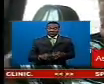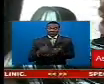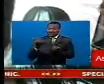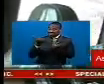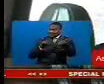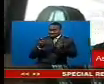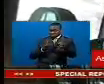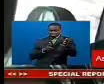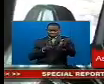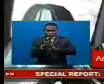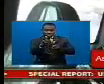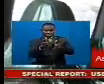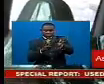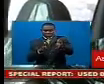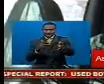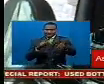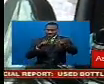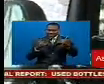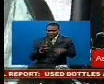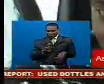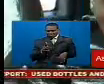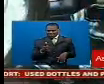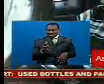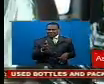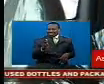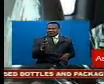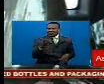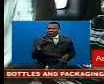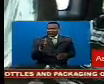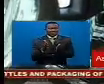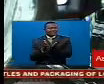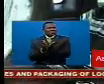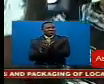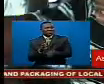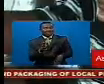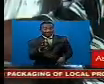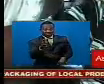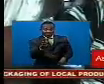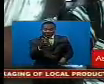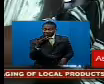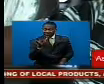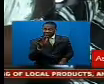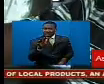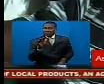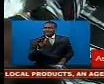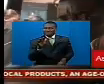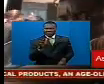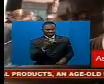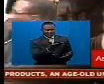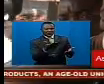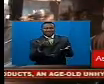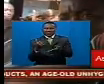2-2. But right now, you see, it's going only one way. And so unless they come and do something